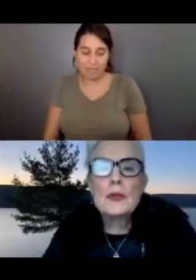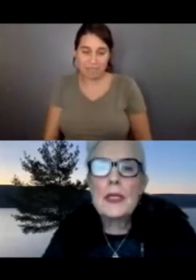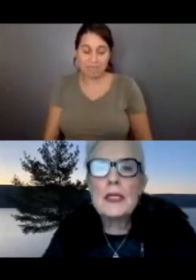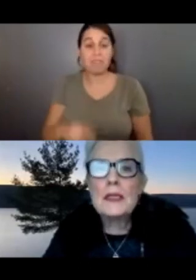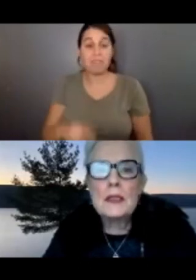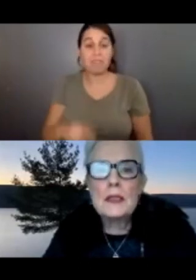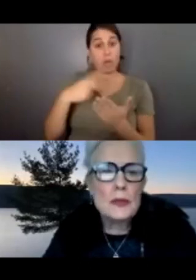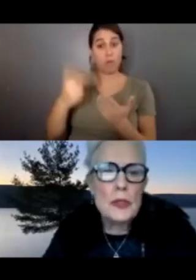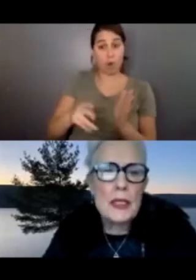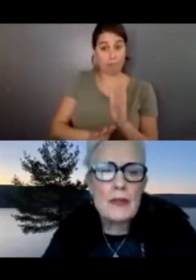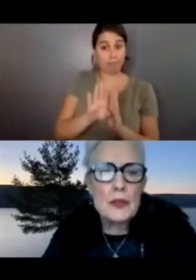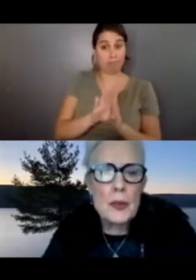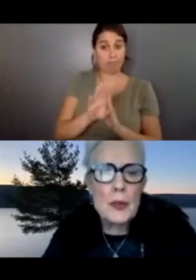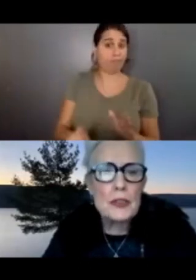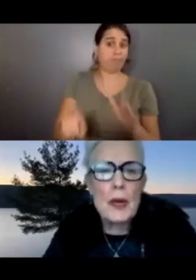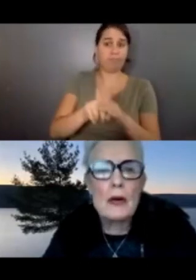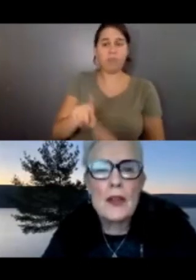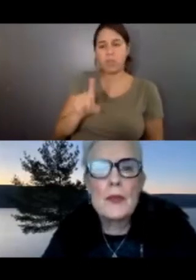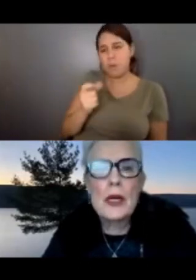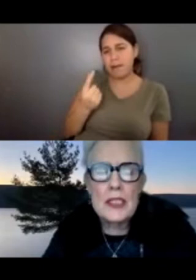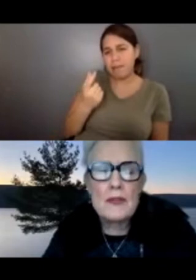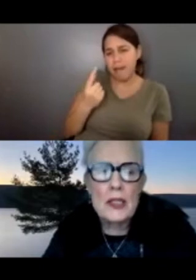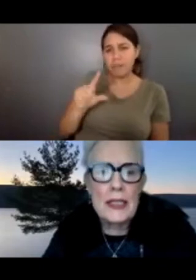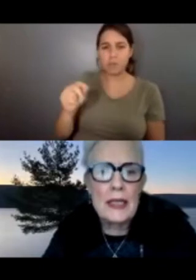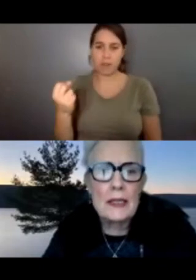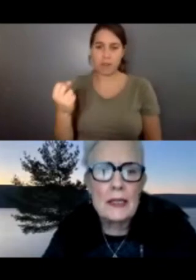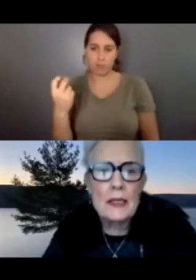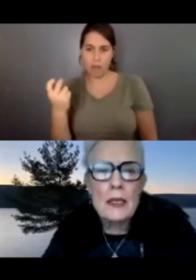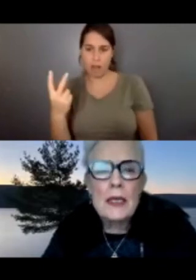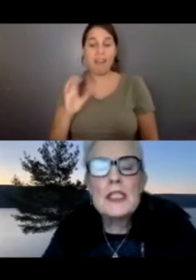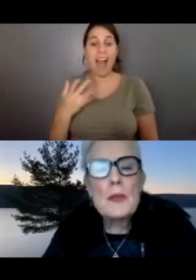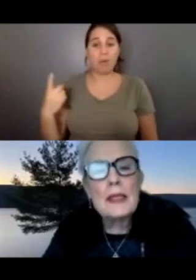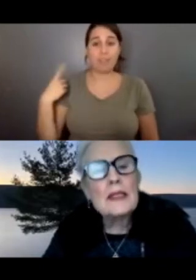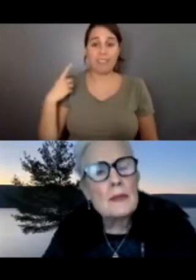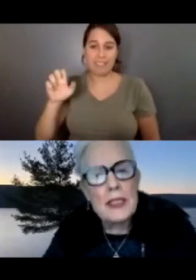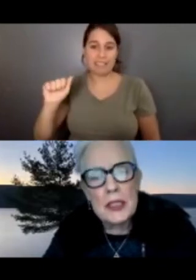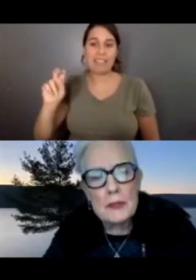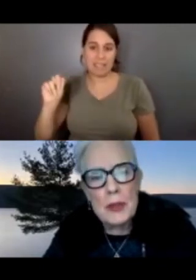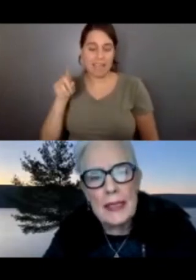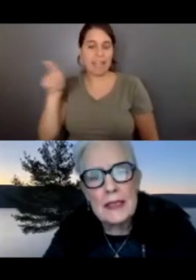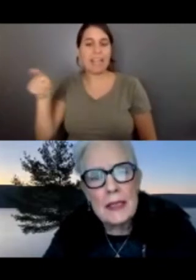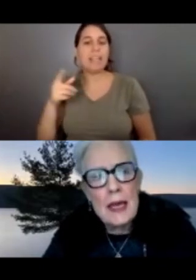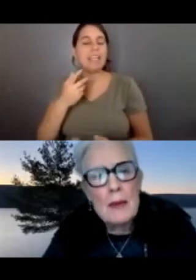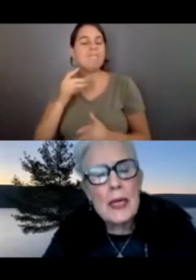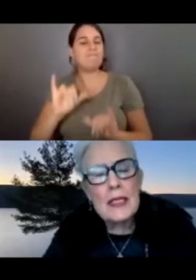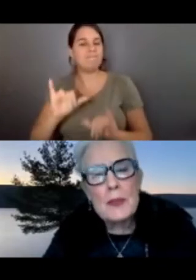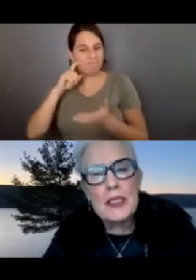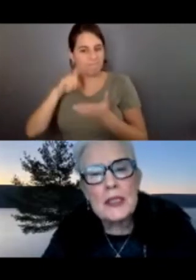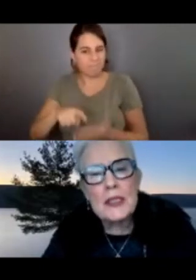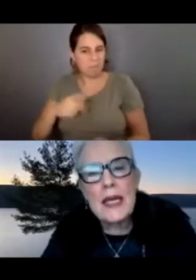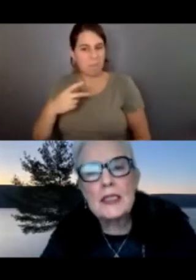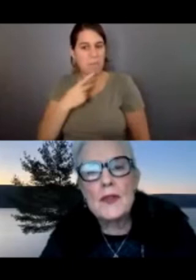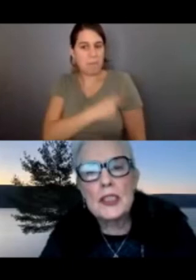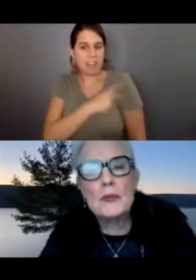in 2011, 2012 at the request of our dean in response to patient complaints and because